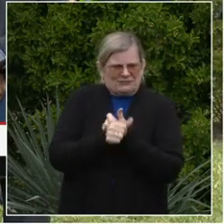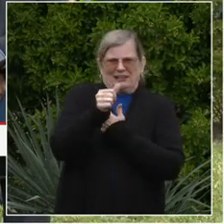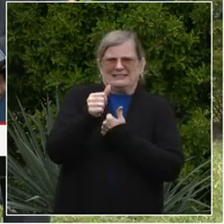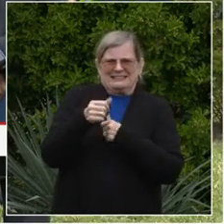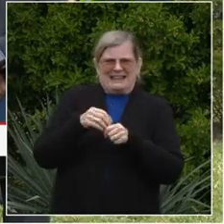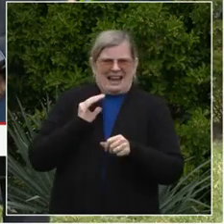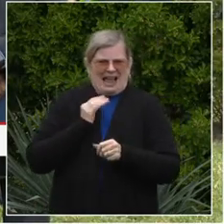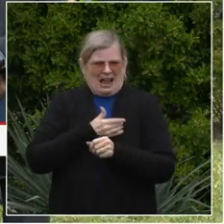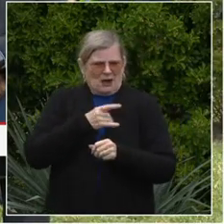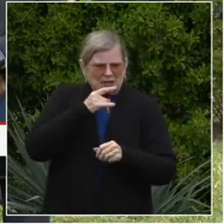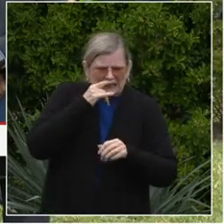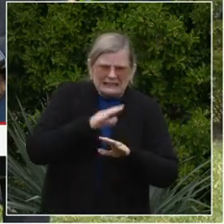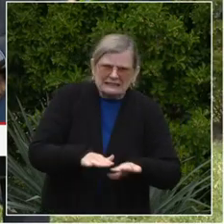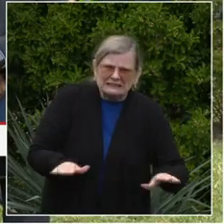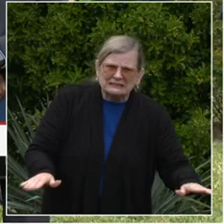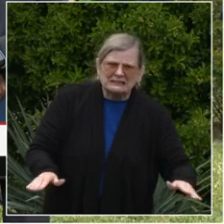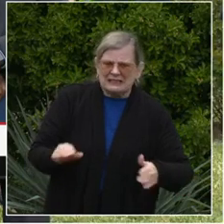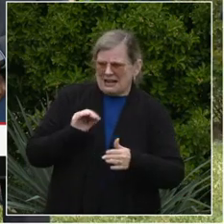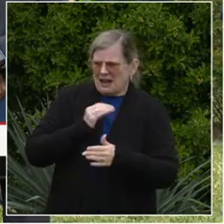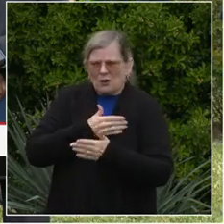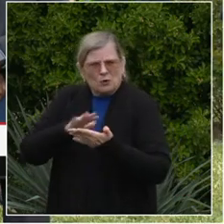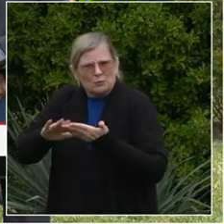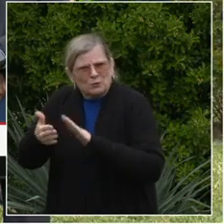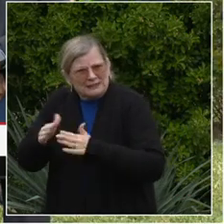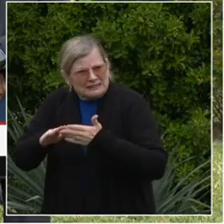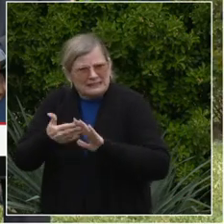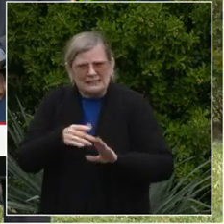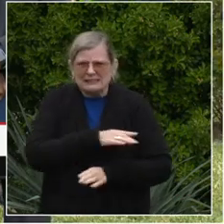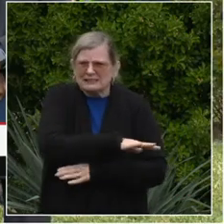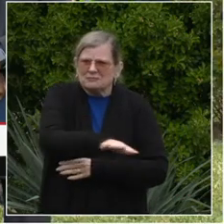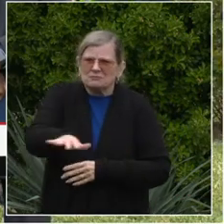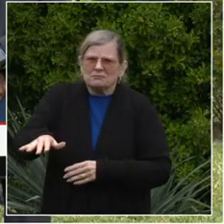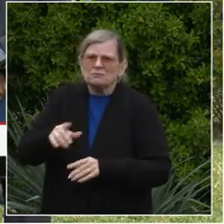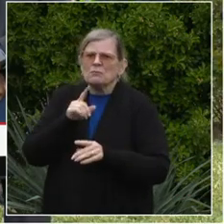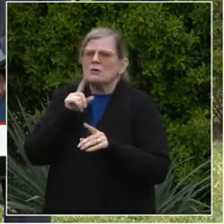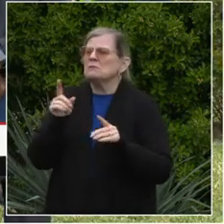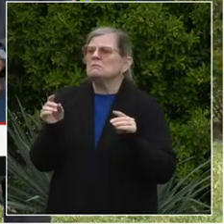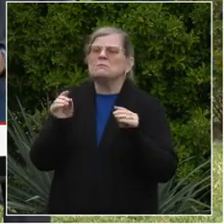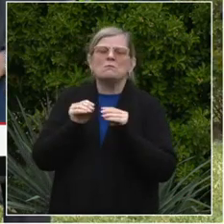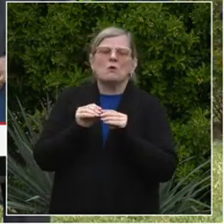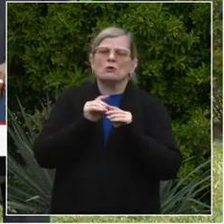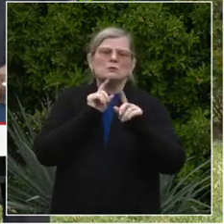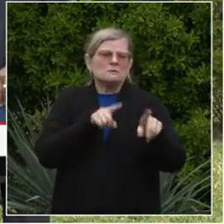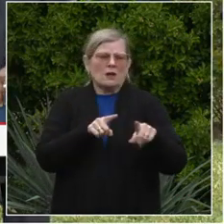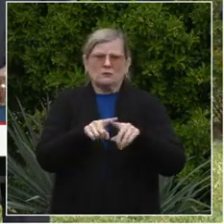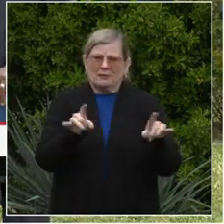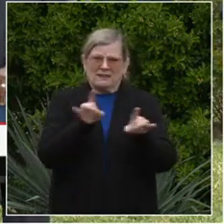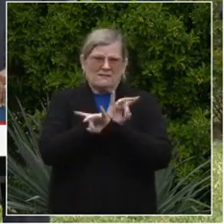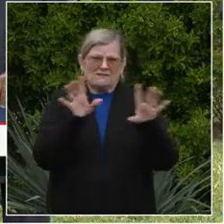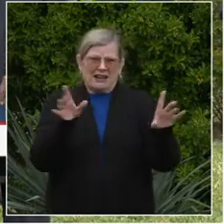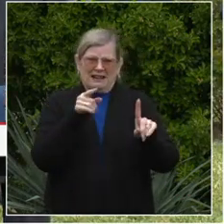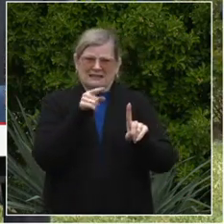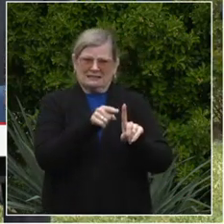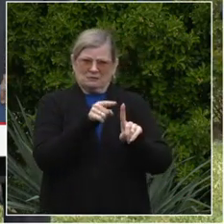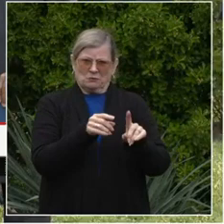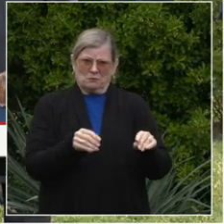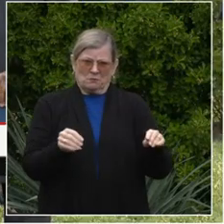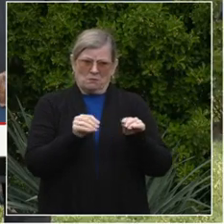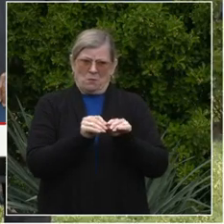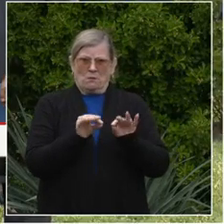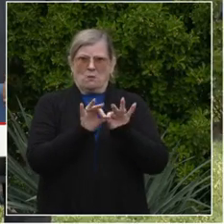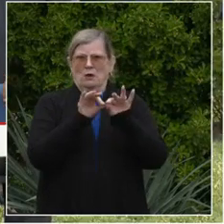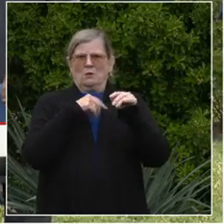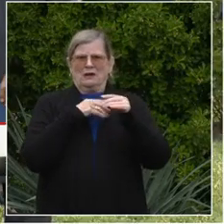communities. But more than responding to violence, it's also important that we prevent it before it